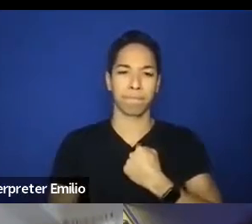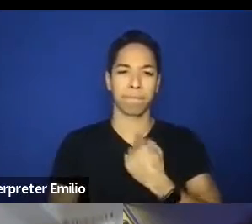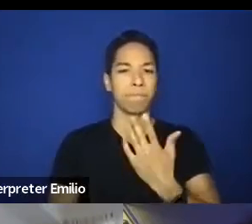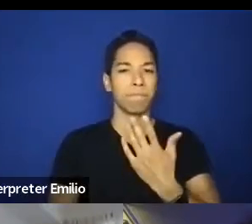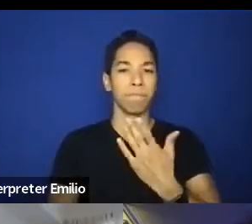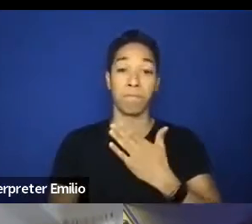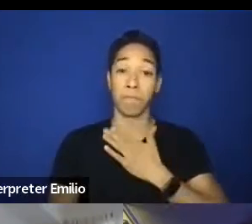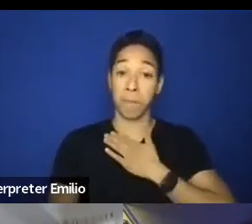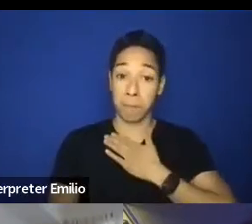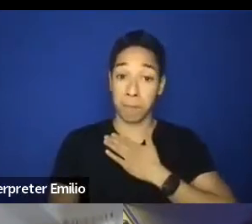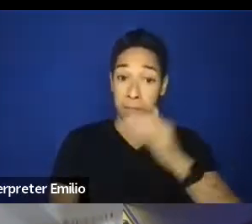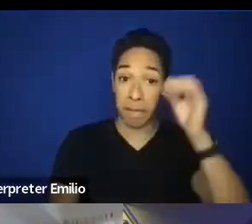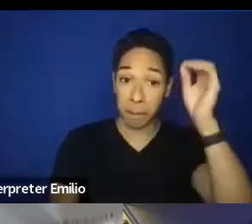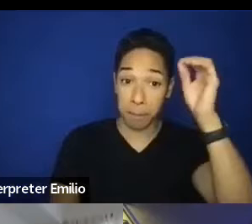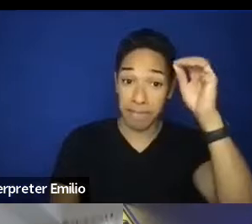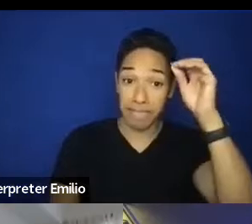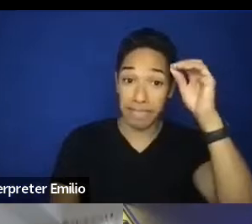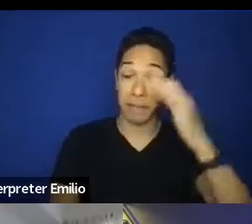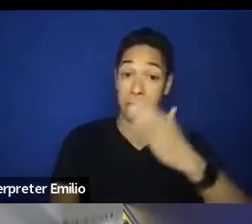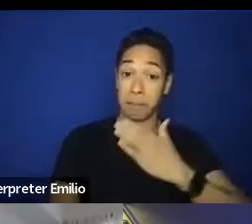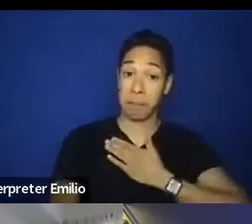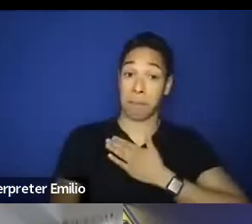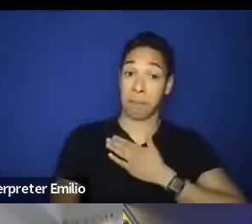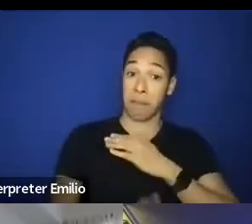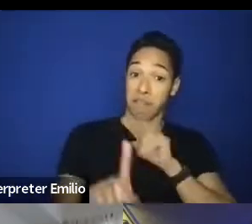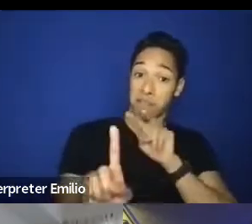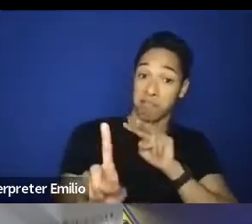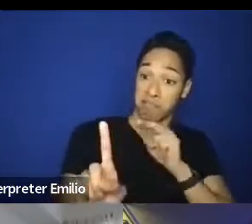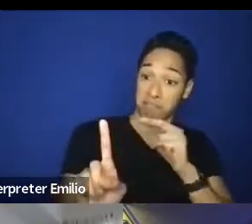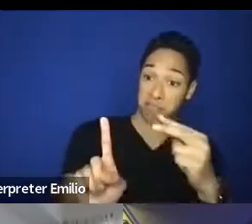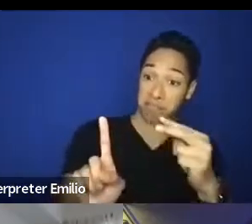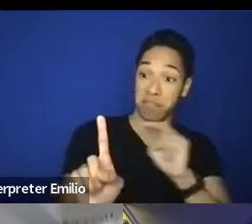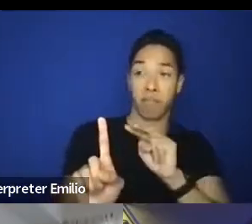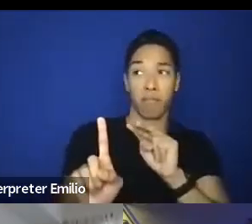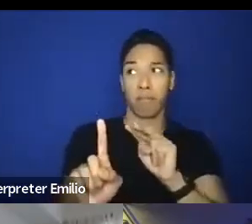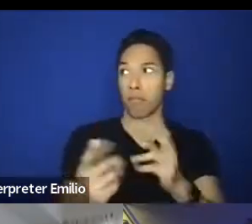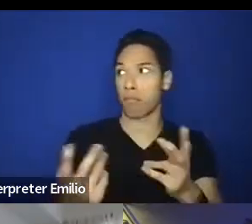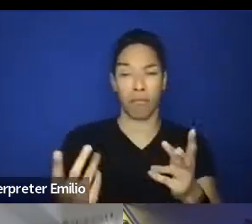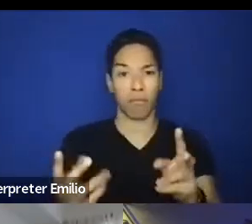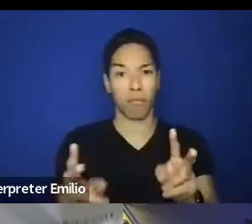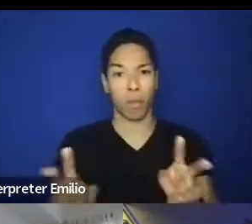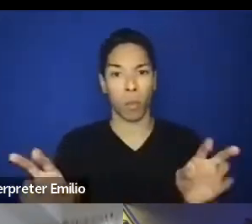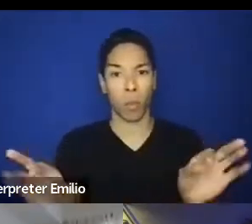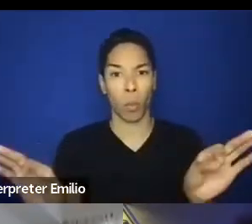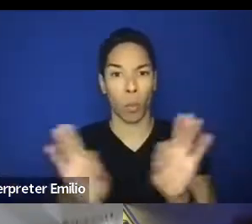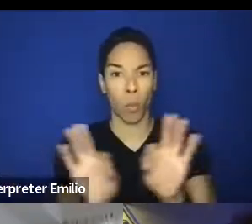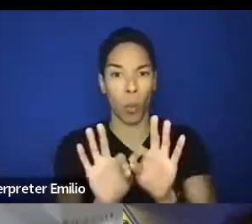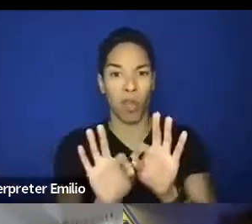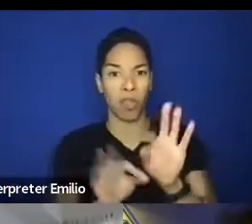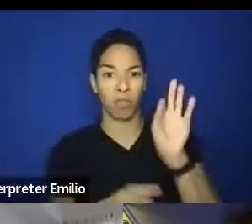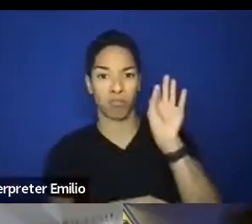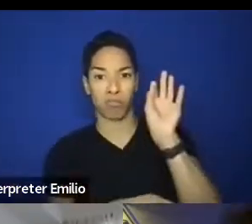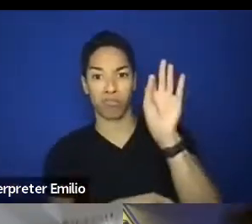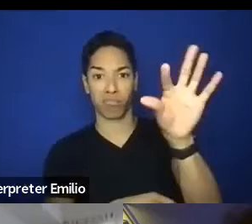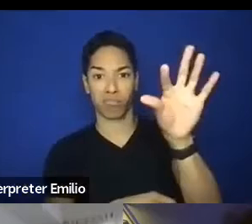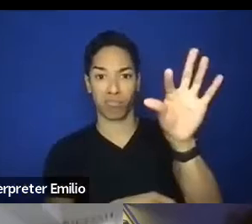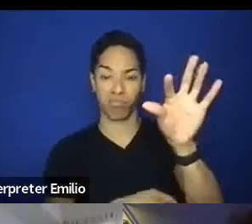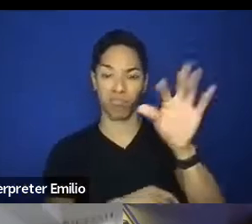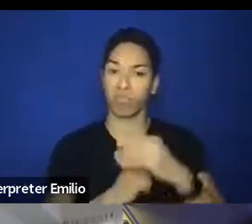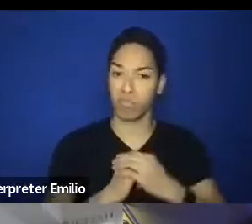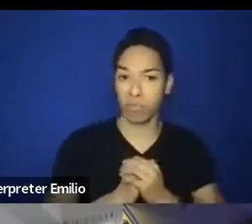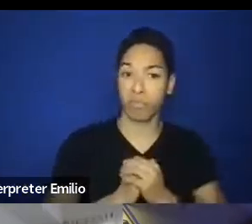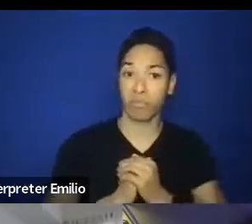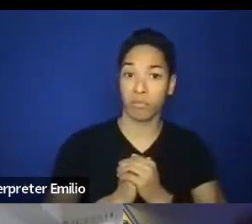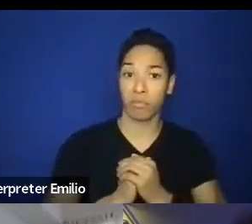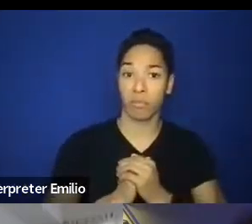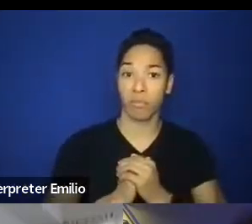my opinions and my point of view are worthy of being spoken. And I think that's sort of what actually changed